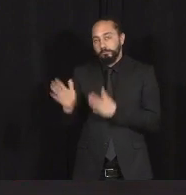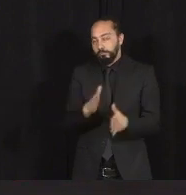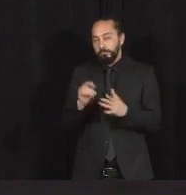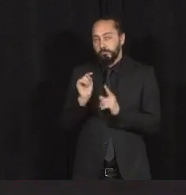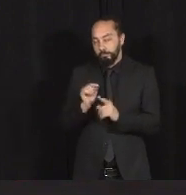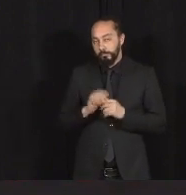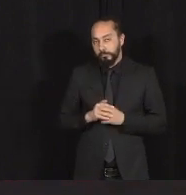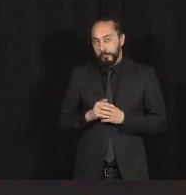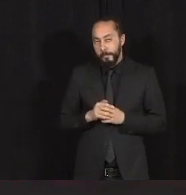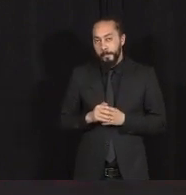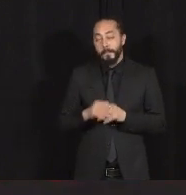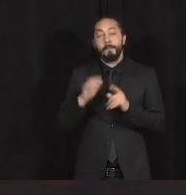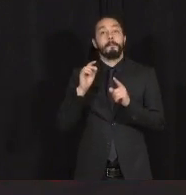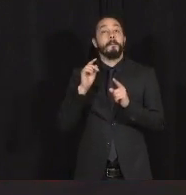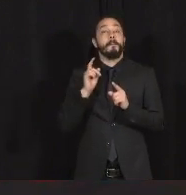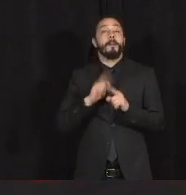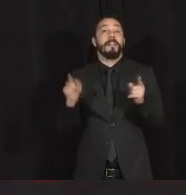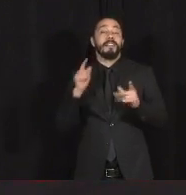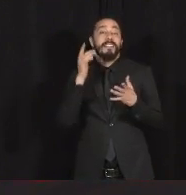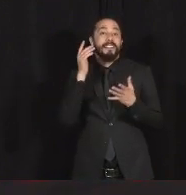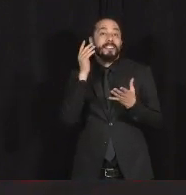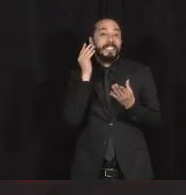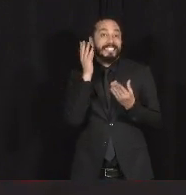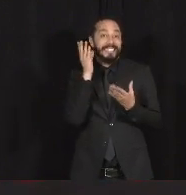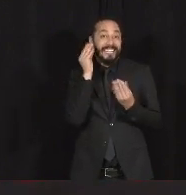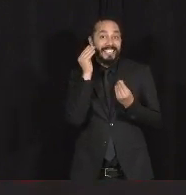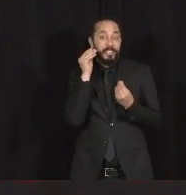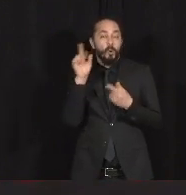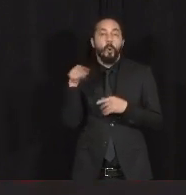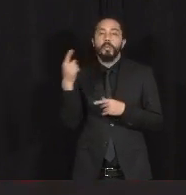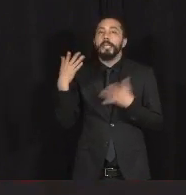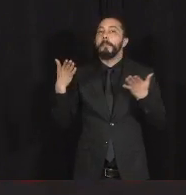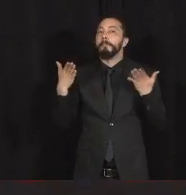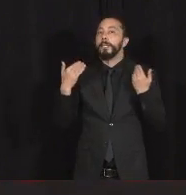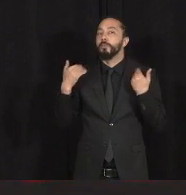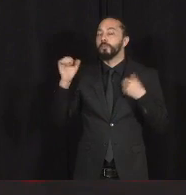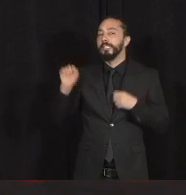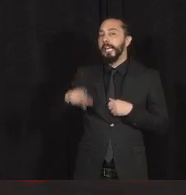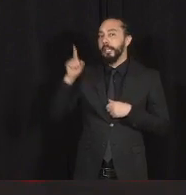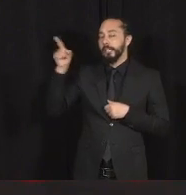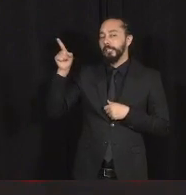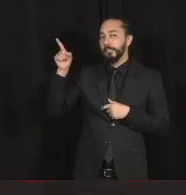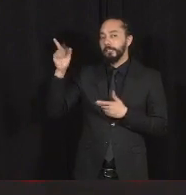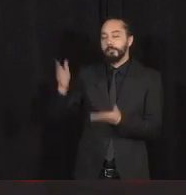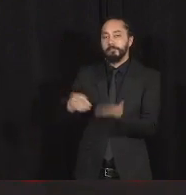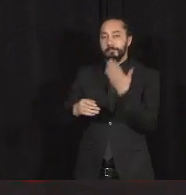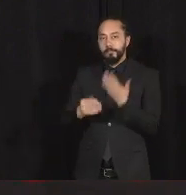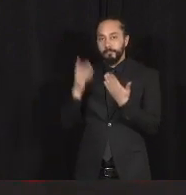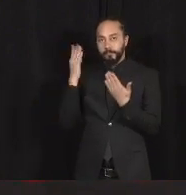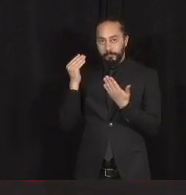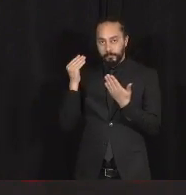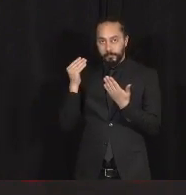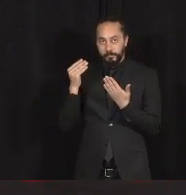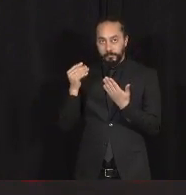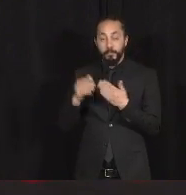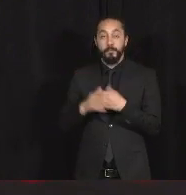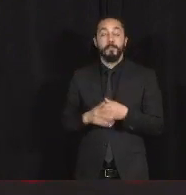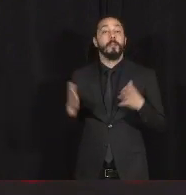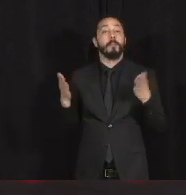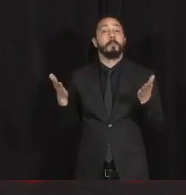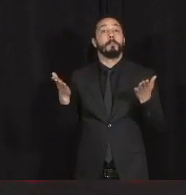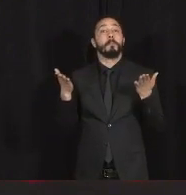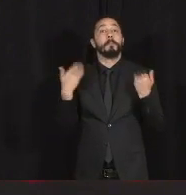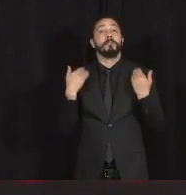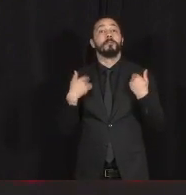do. The ministry has decided to release data to